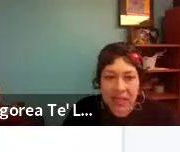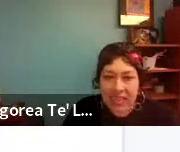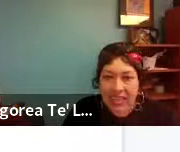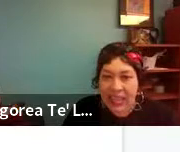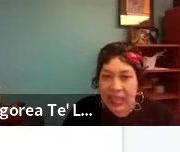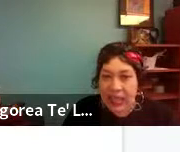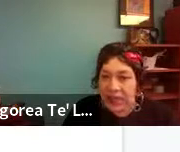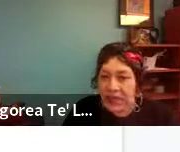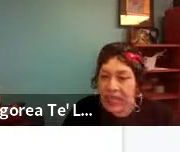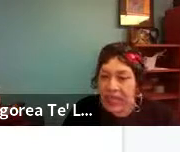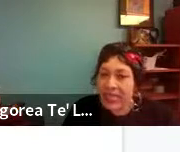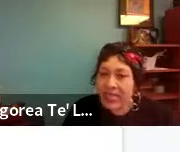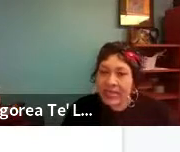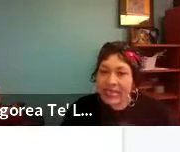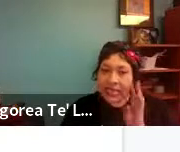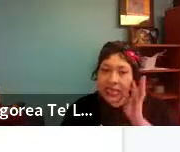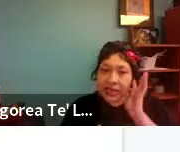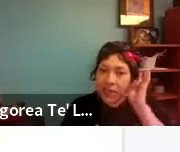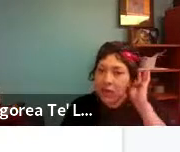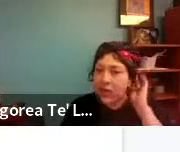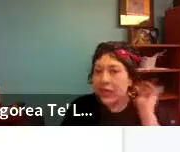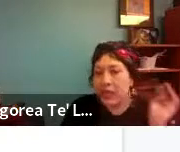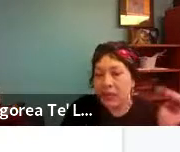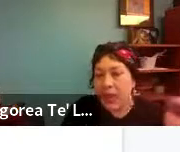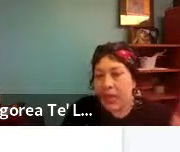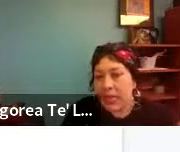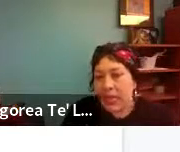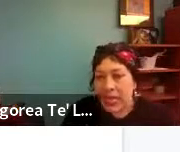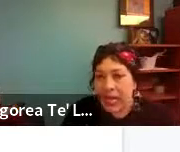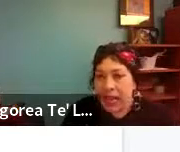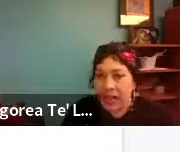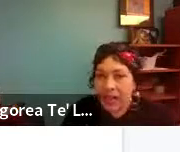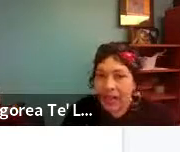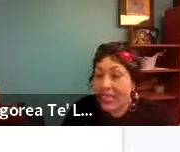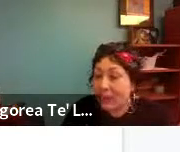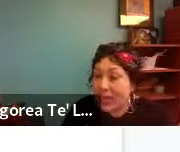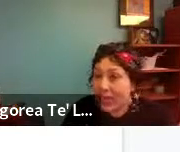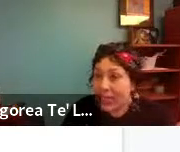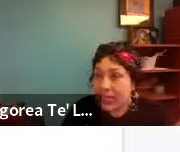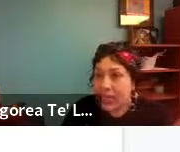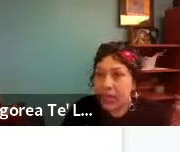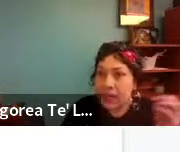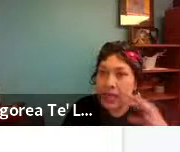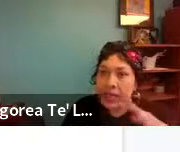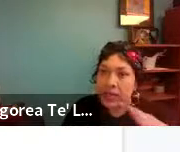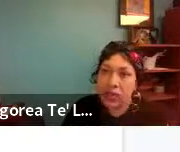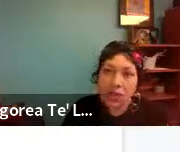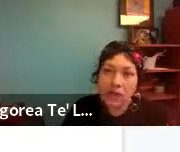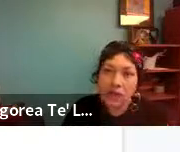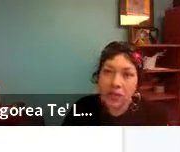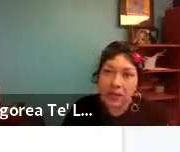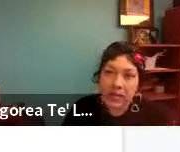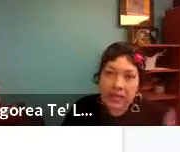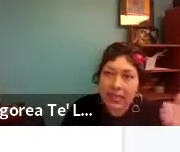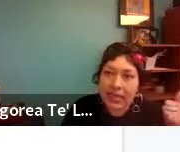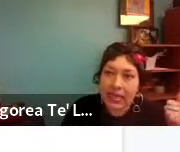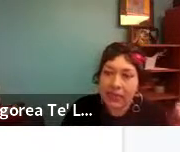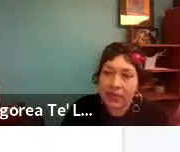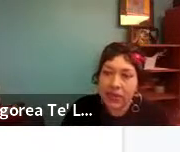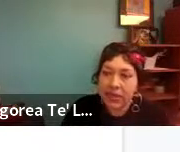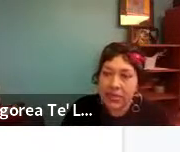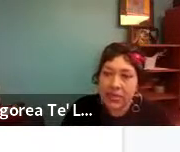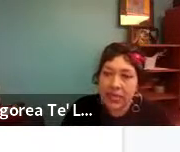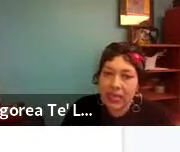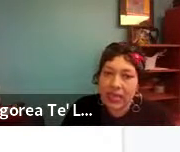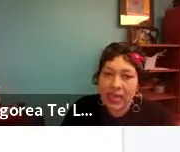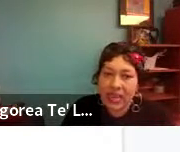Native. In the 50s and 60s, the US started a policy of assimilation. They dissolved reservations and sent Native